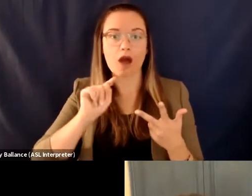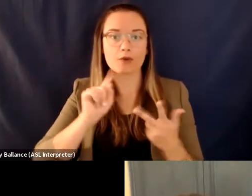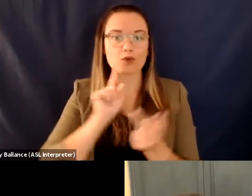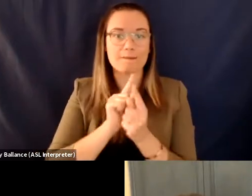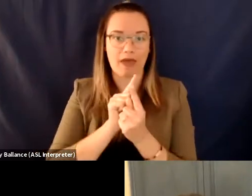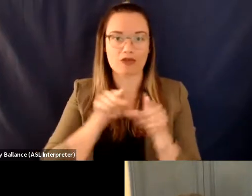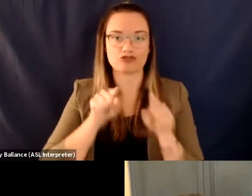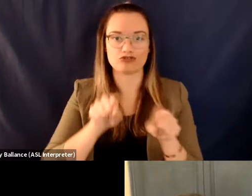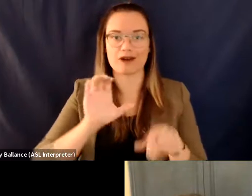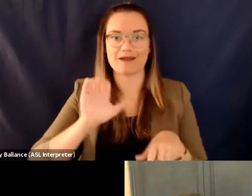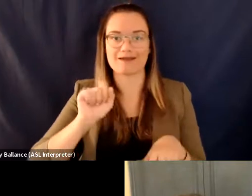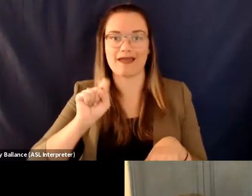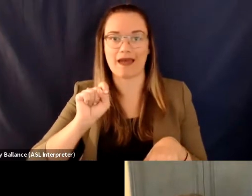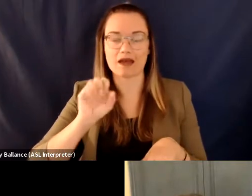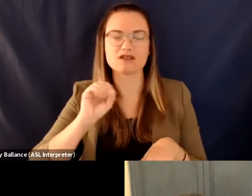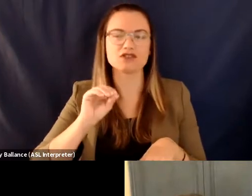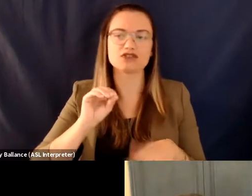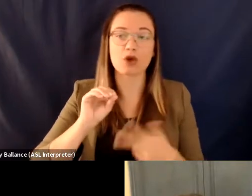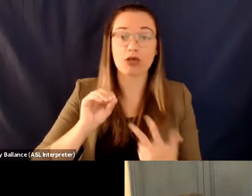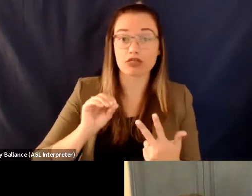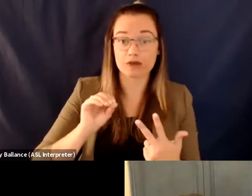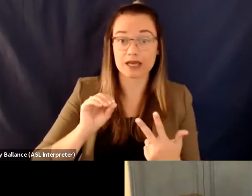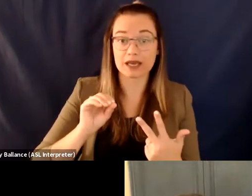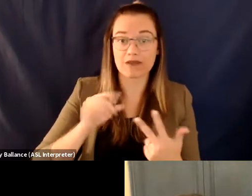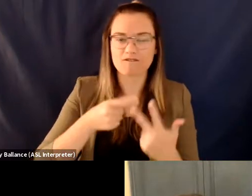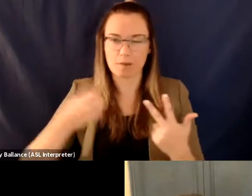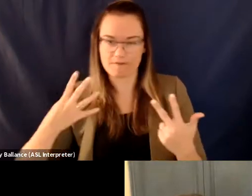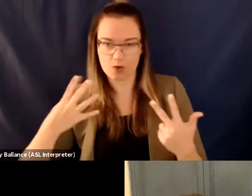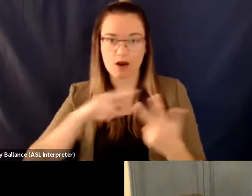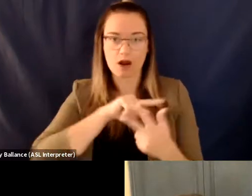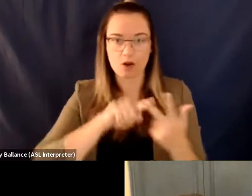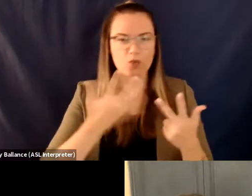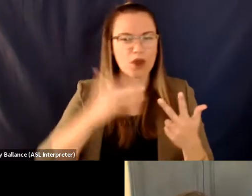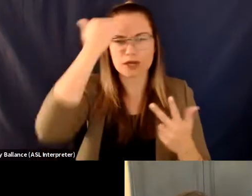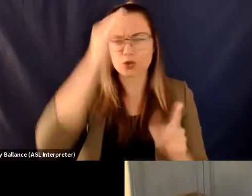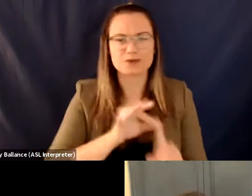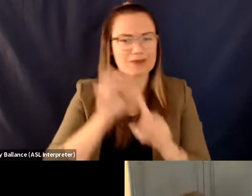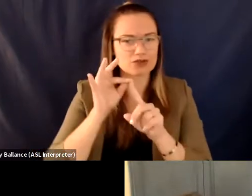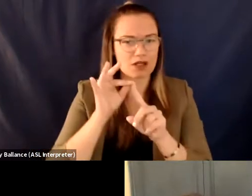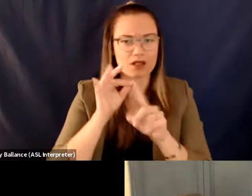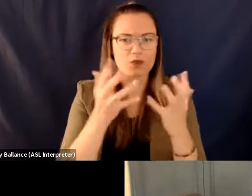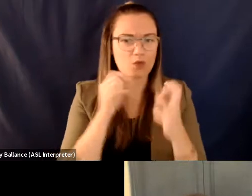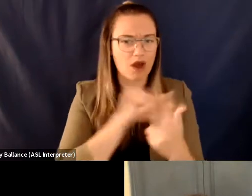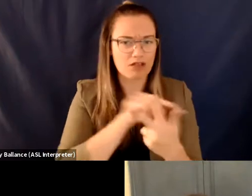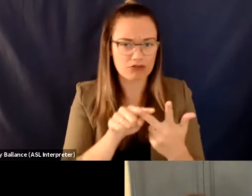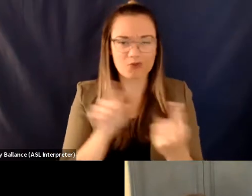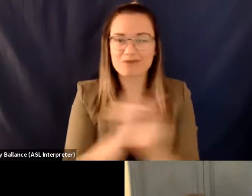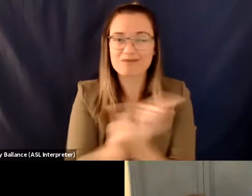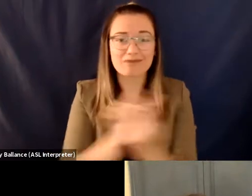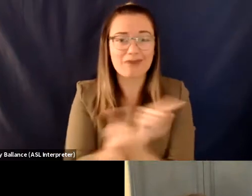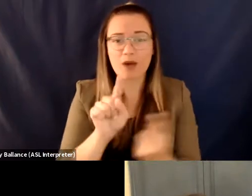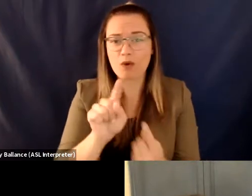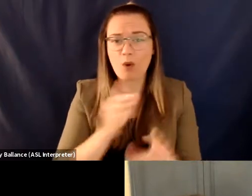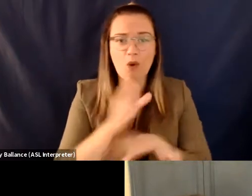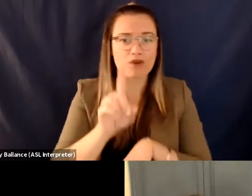four characters in the film we met in advance, and we knew that they were special. We met hundreds of boys. We went